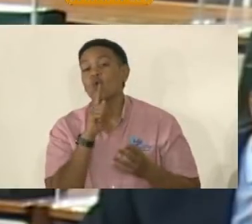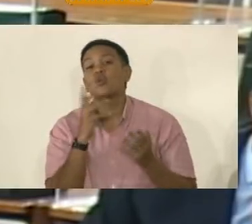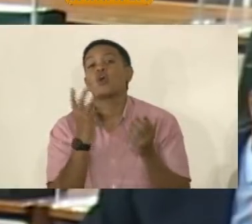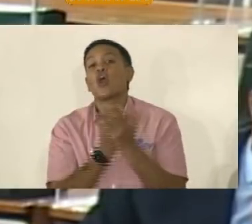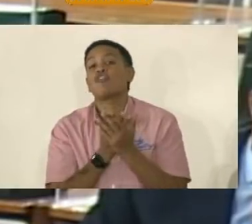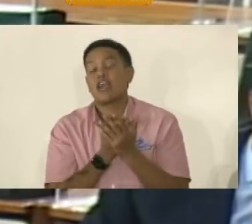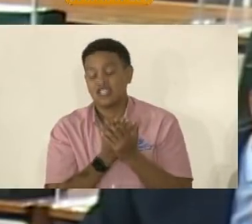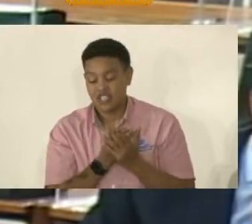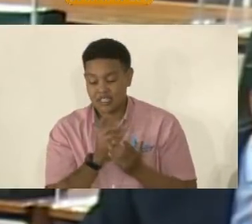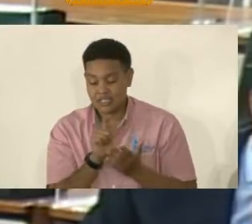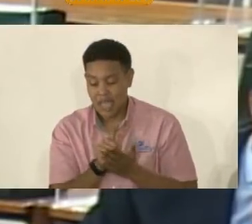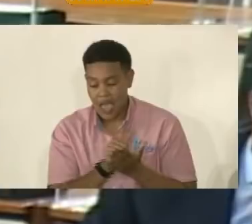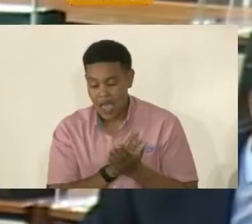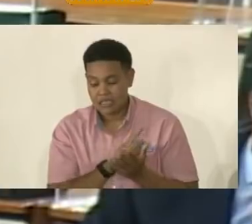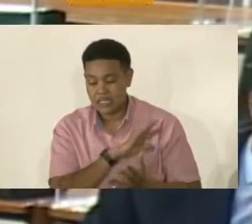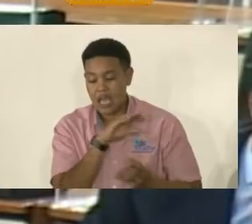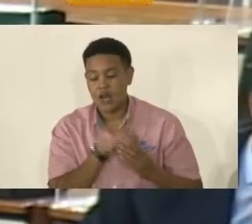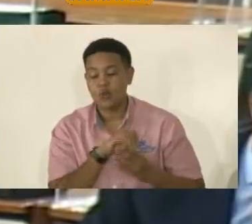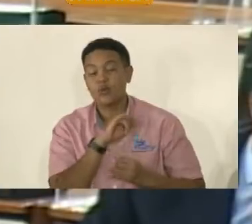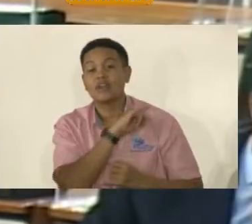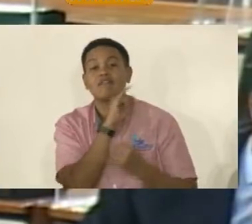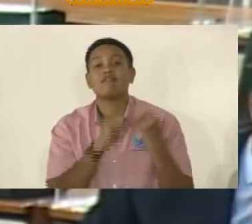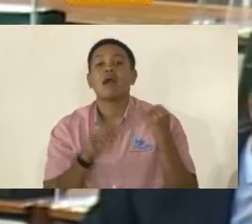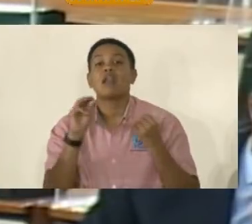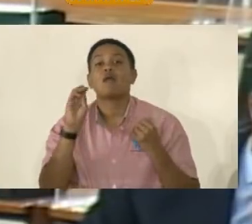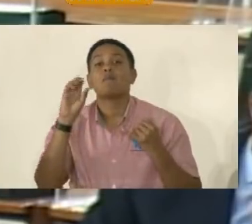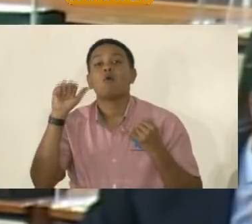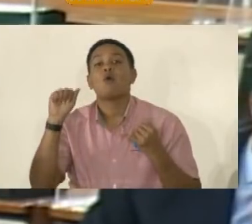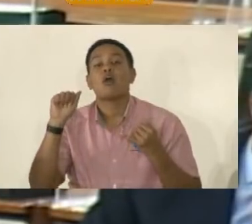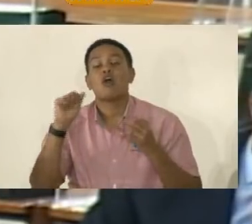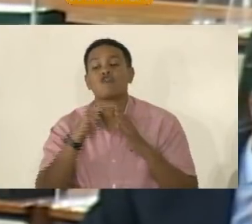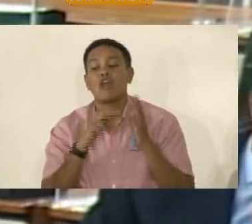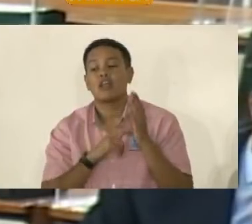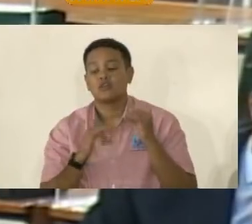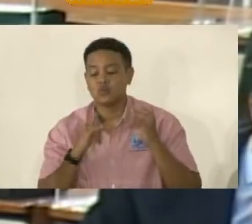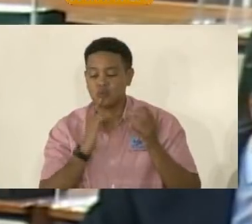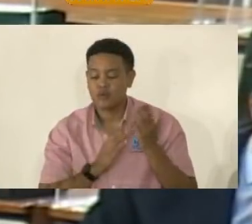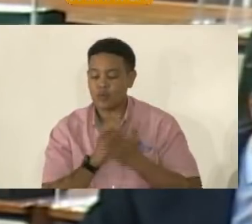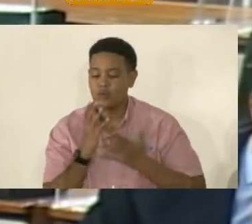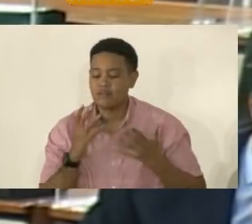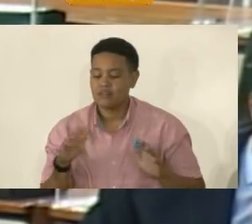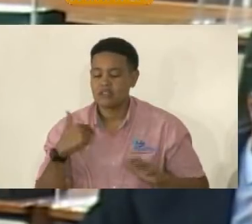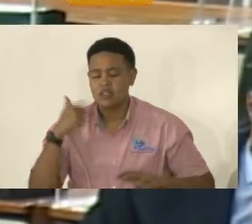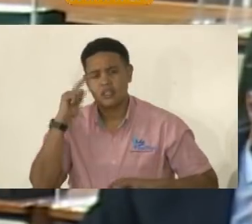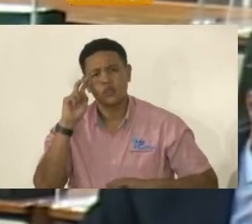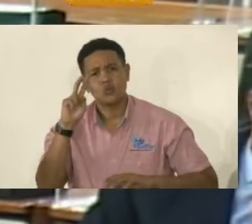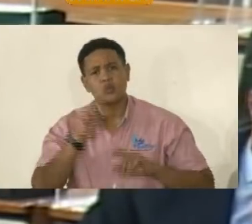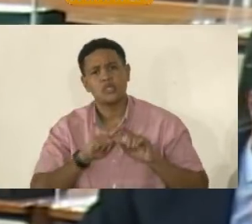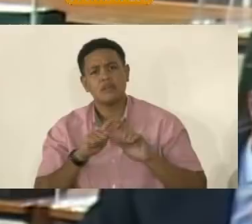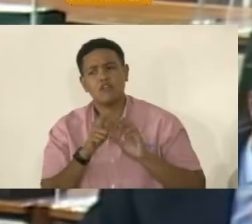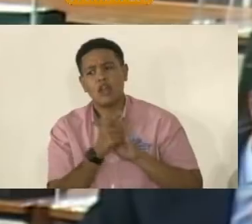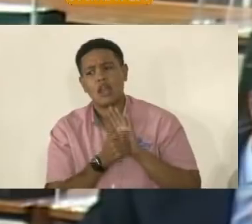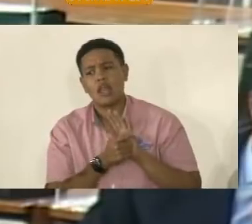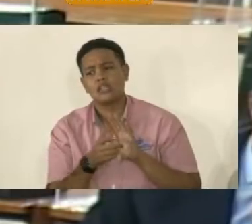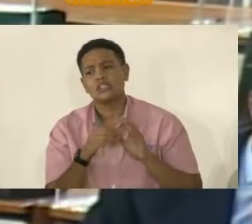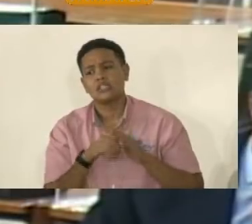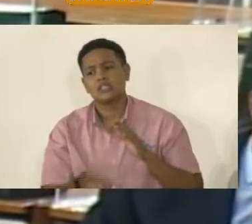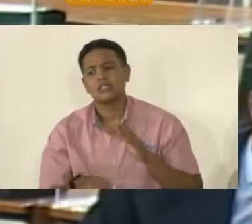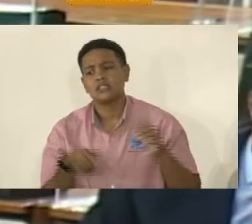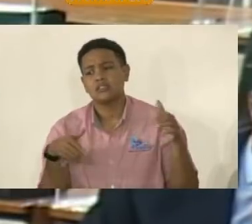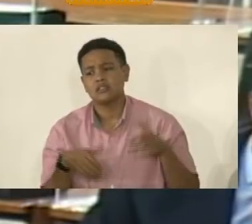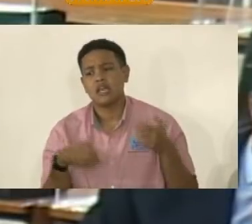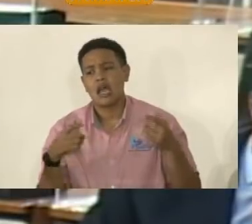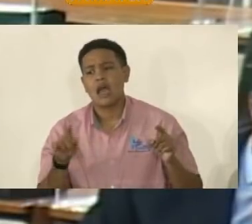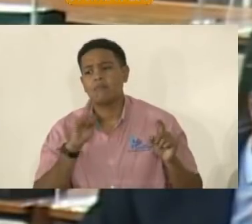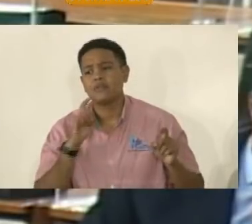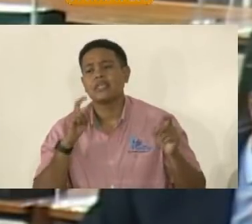Act, and they include the final MOCA regulations. We would have already gone through, I think, 2 pieces of legislation in this chamber to